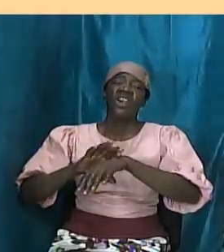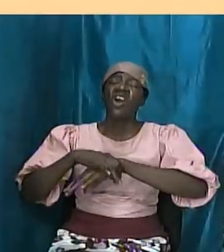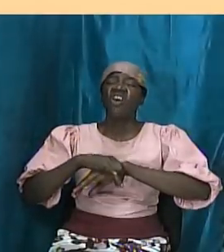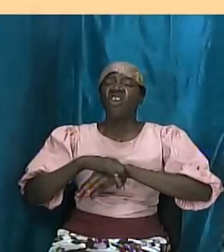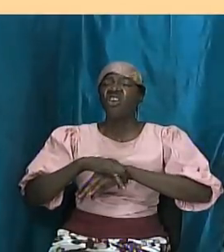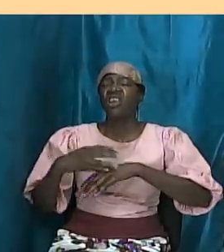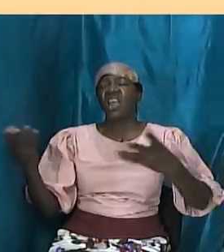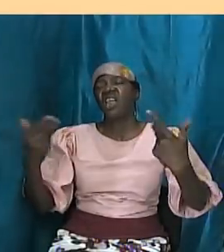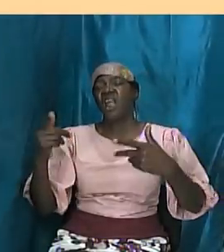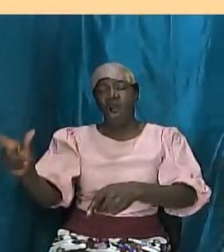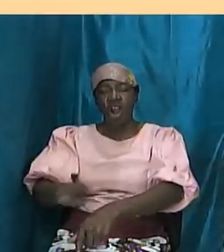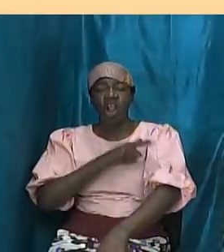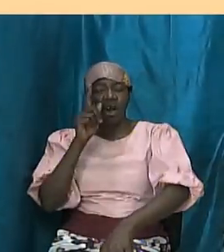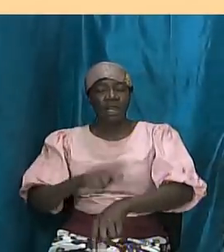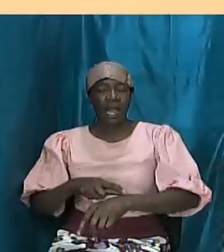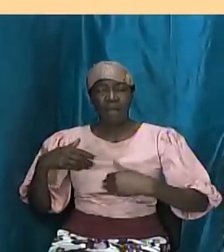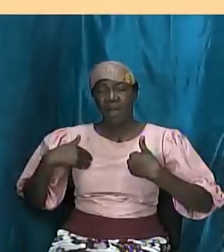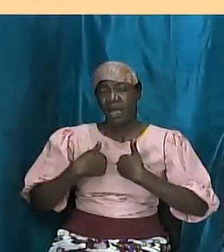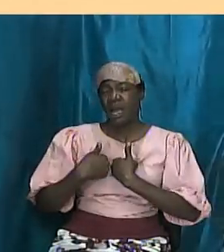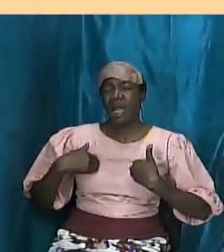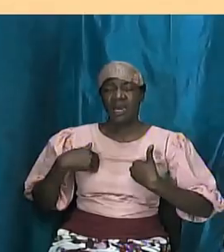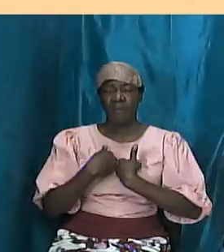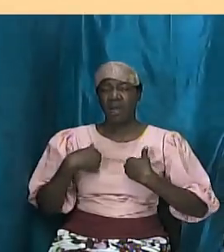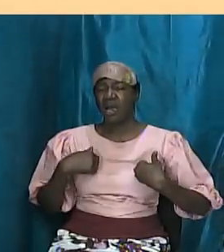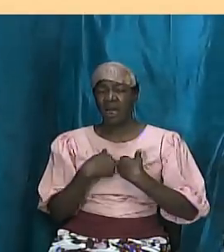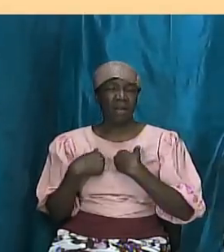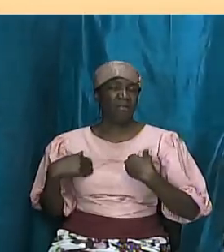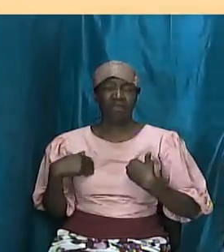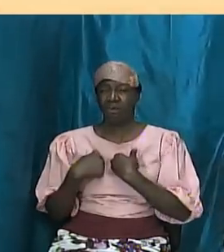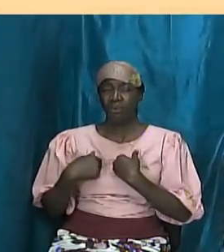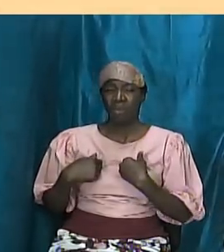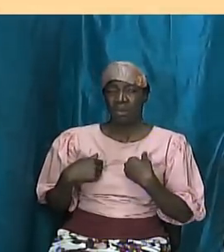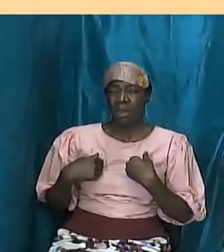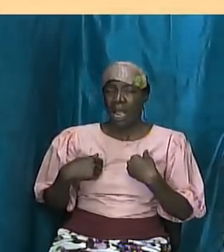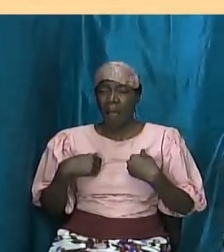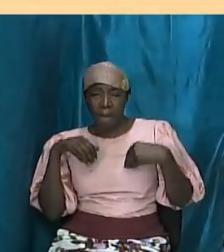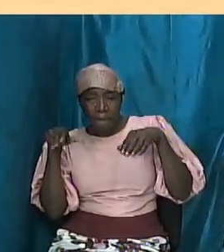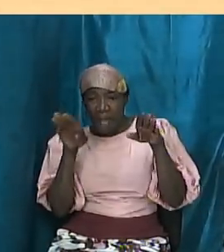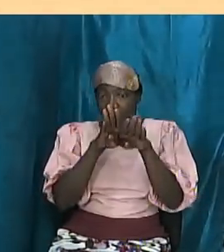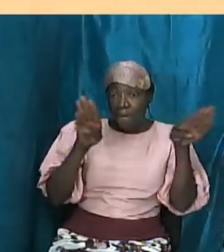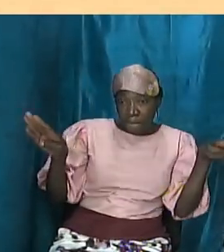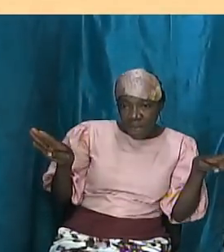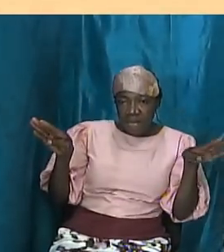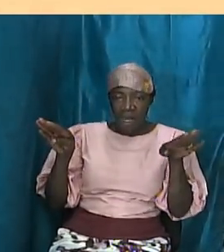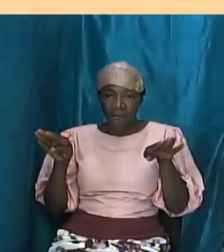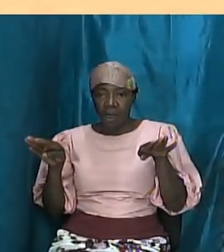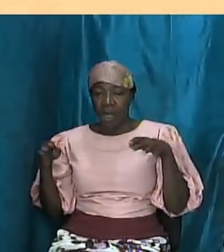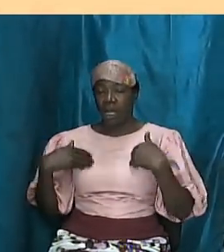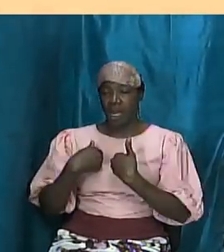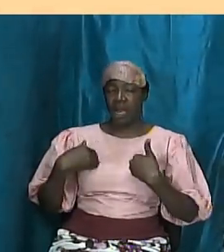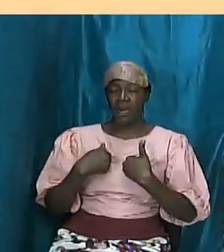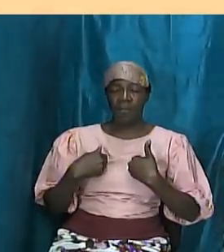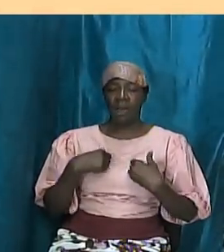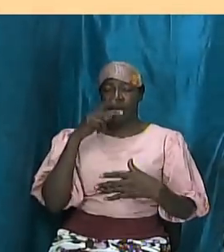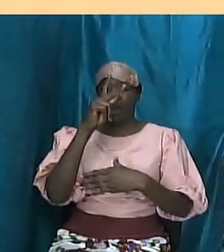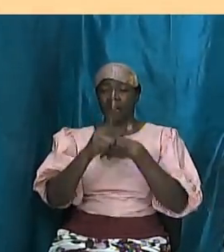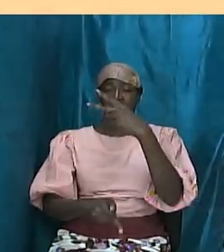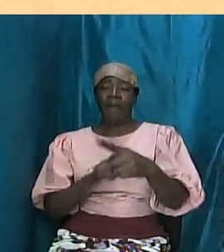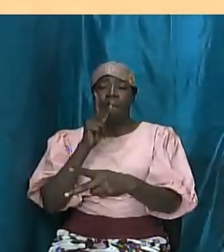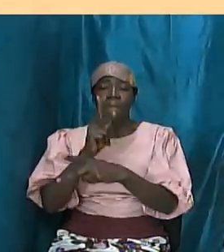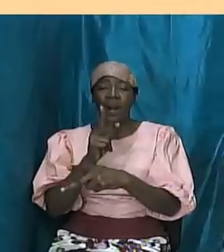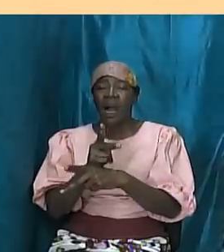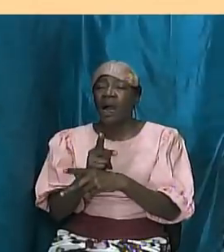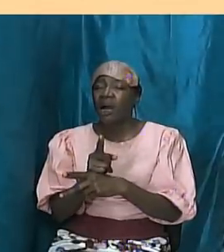time, and animals and dinosaurs and a whole lot of things that is a part of our world system